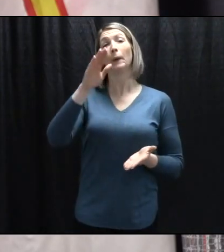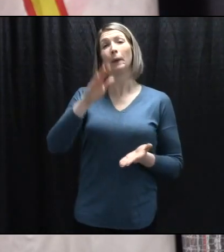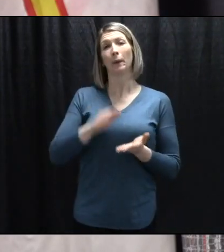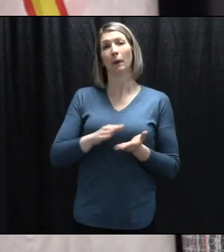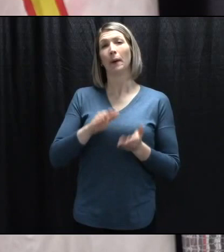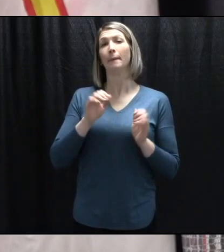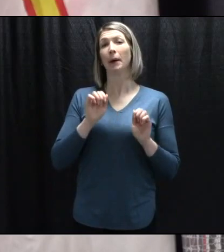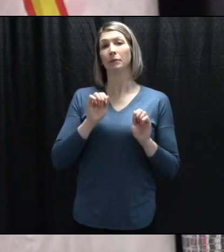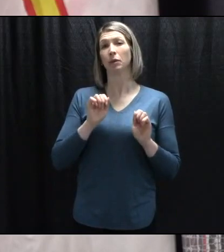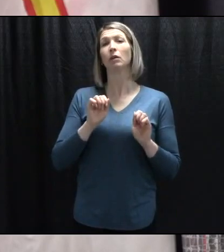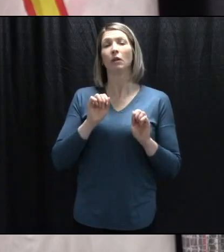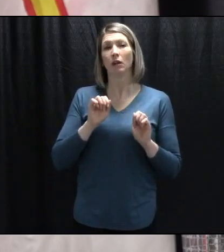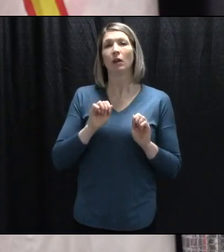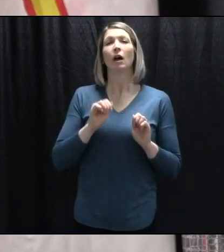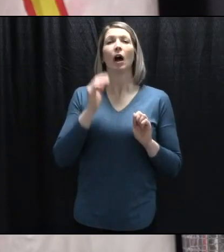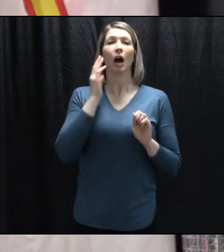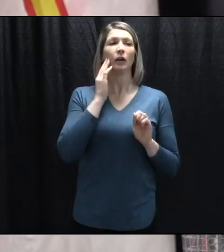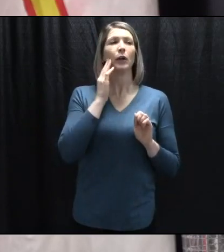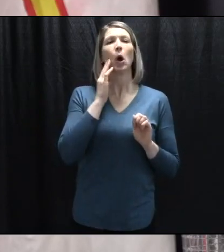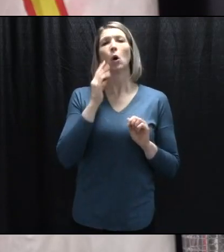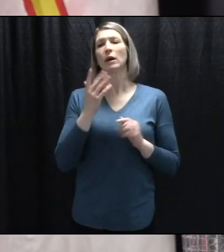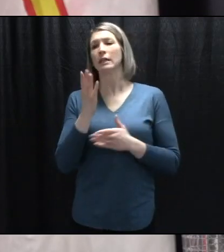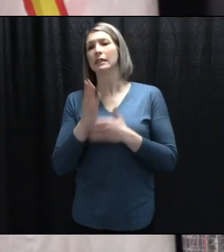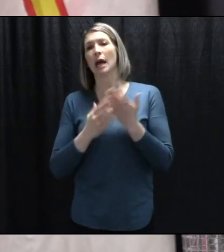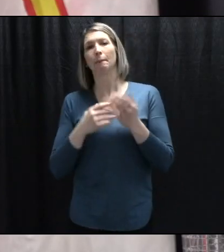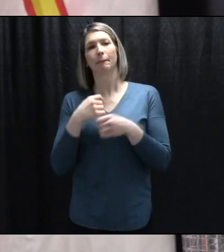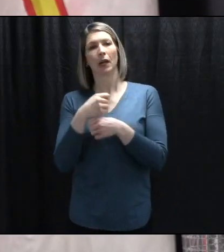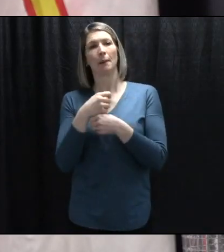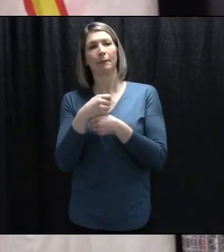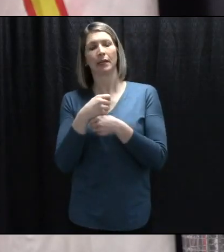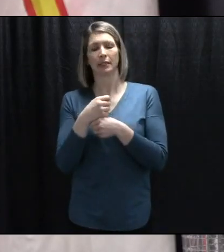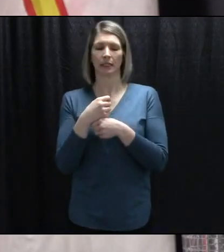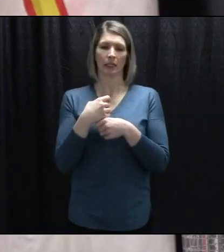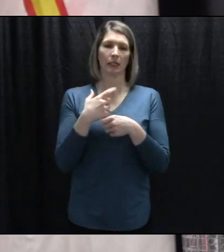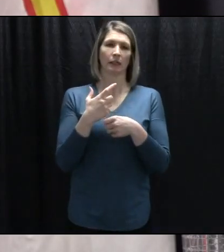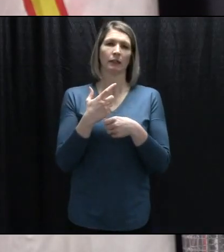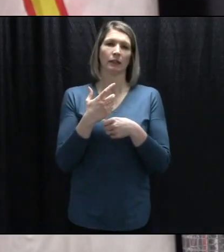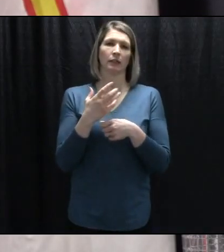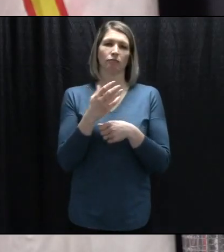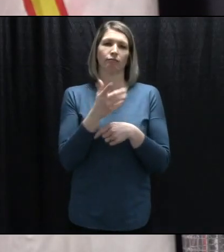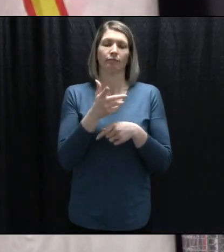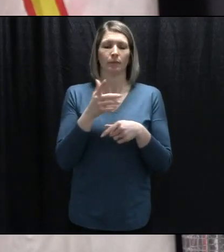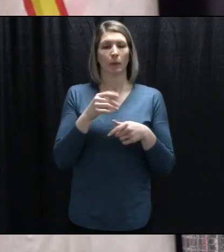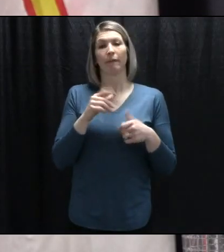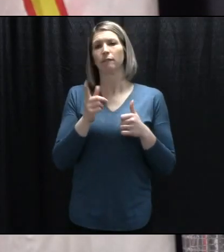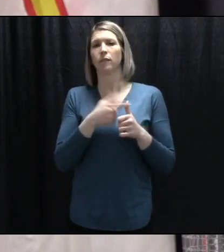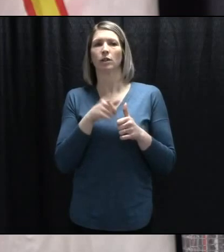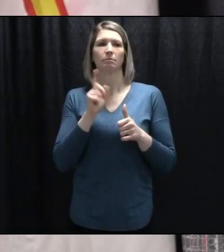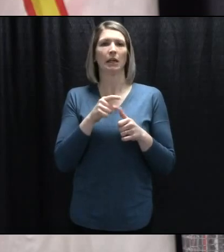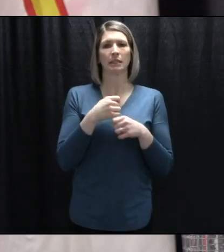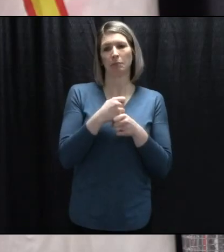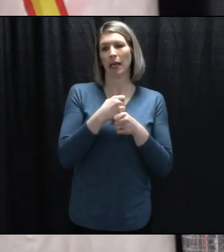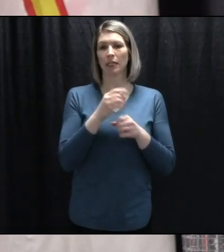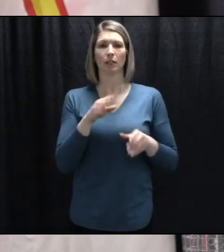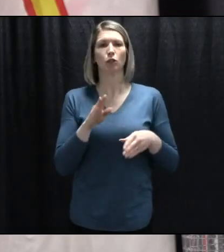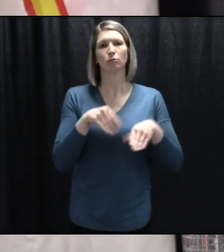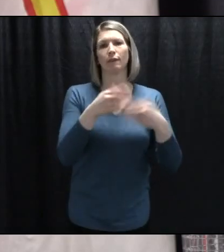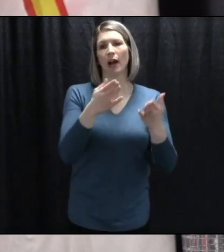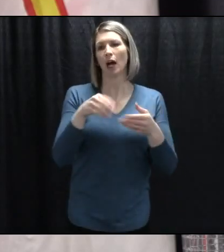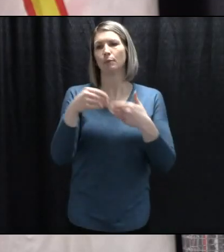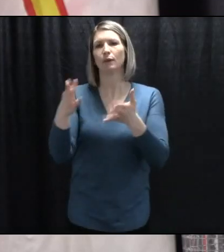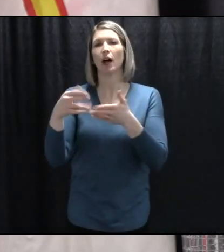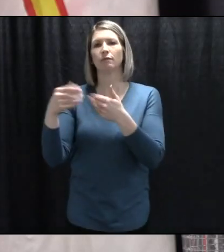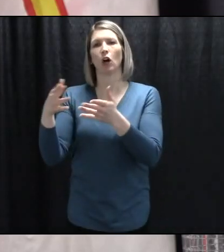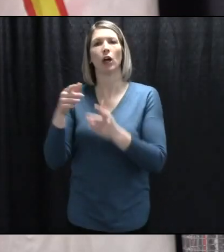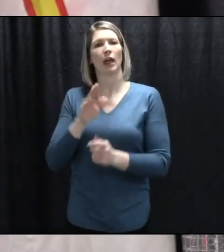will probably shrink over time as manufacturers continue to focus on what the priorities are to, satisfy as many of the